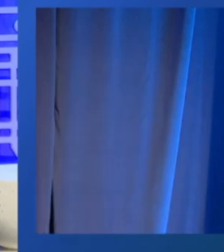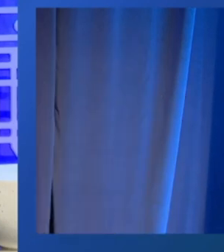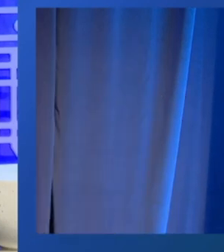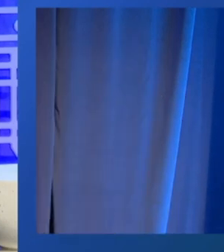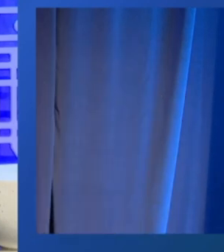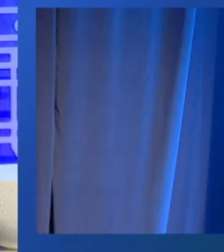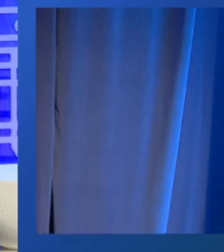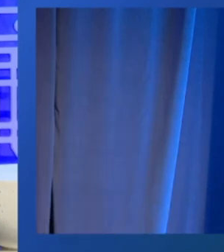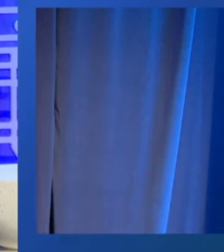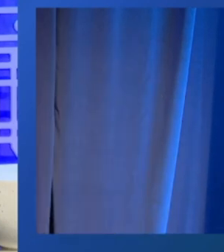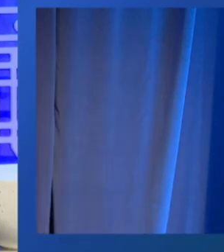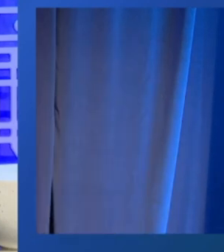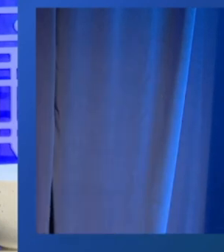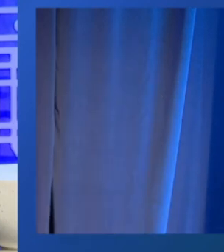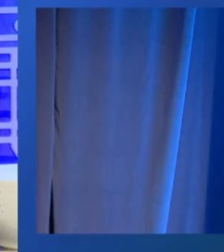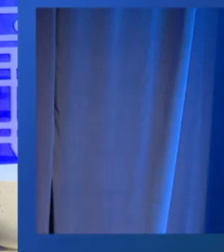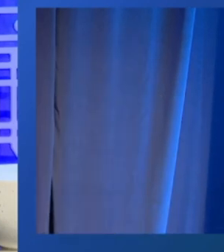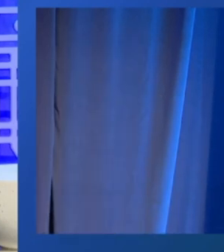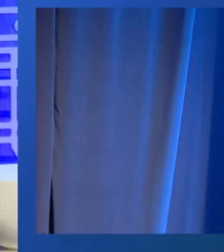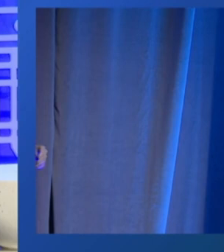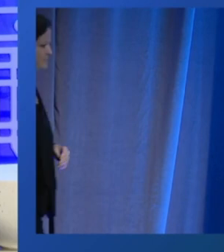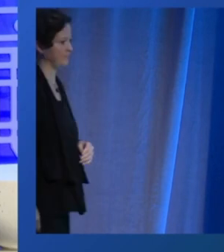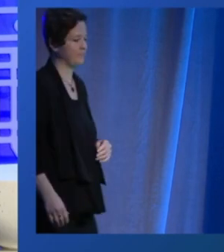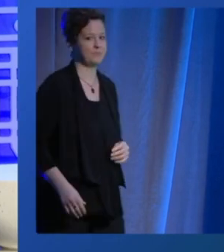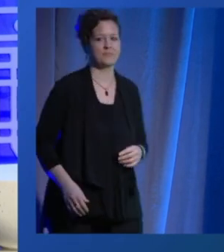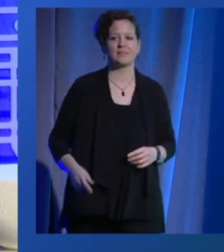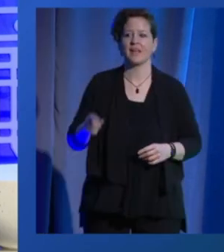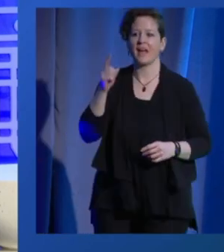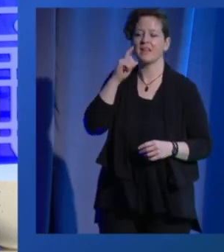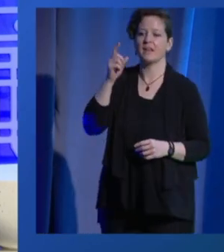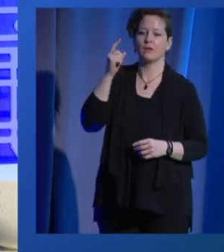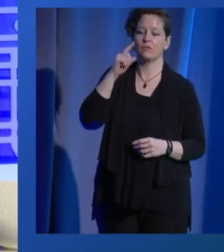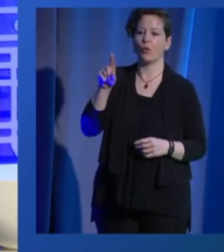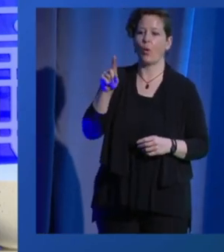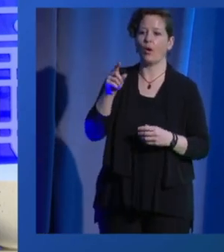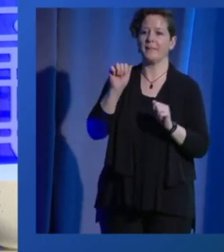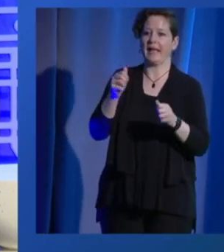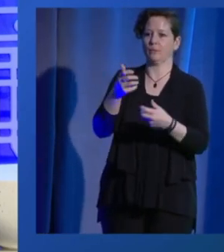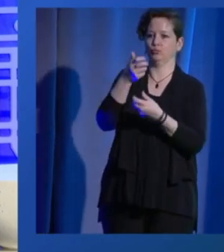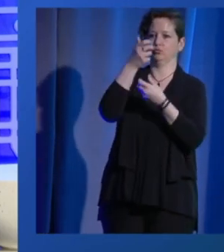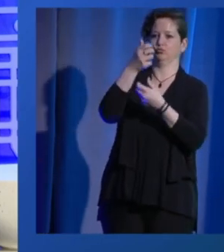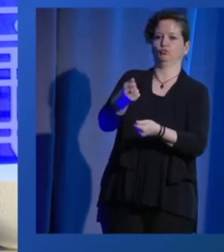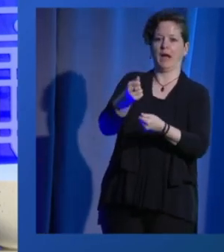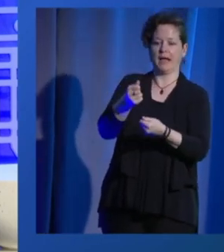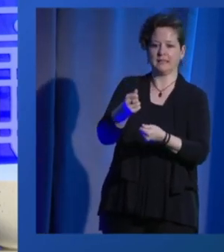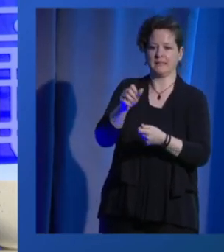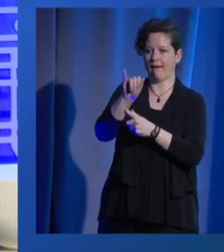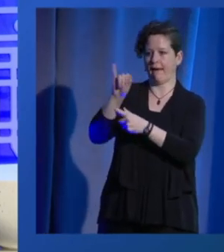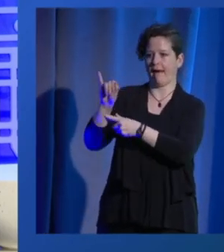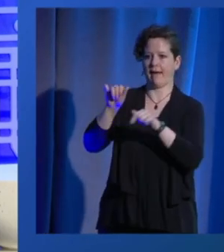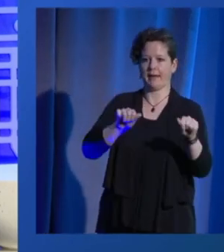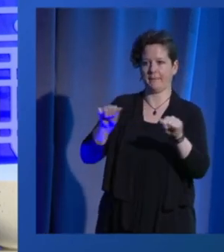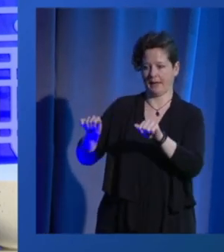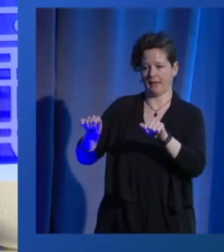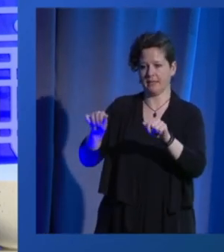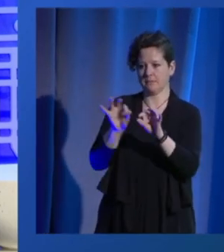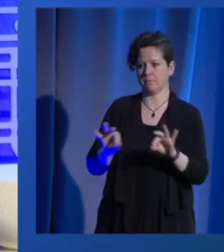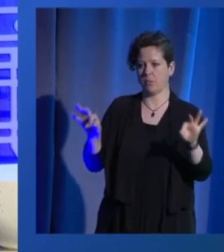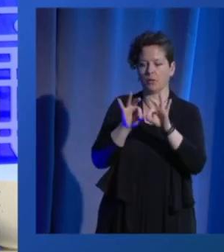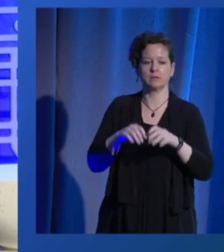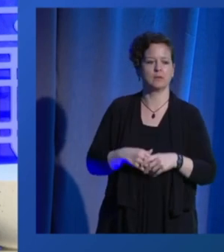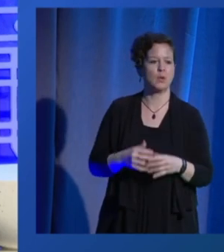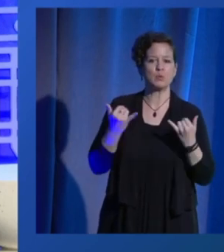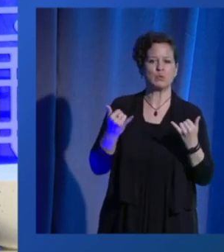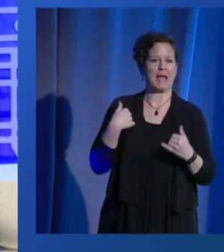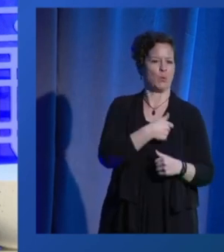able to trust right the trust the the piece of CVI AI ml capabilities I think one of the things that we've talked about